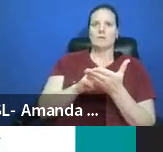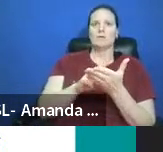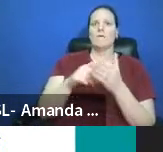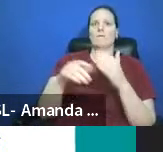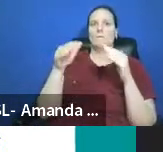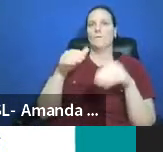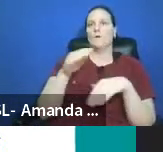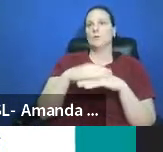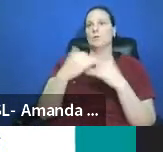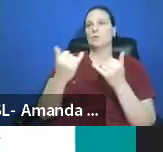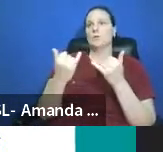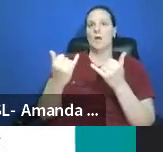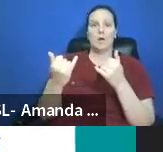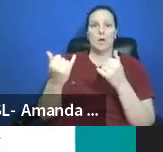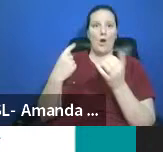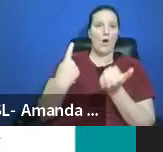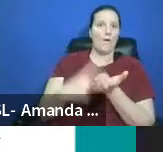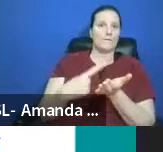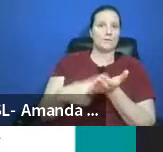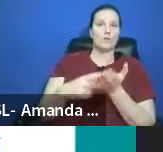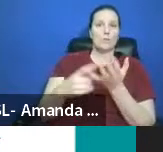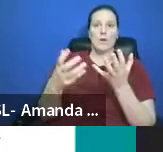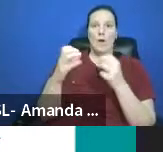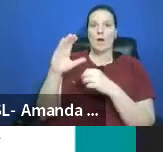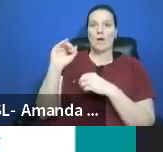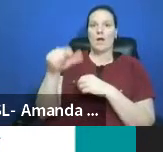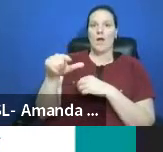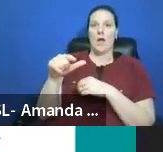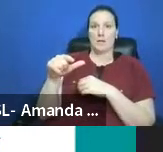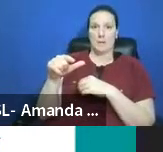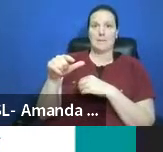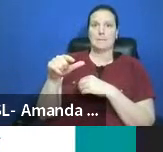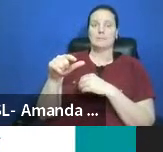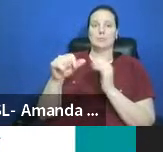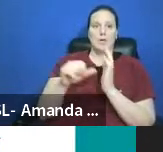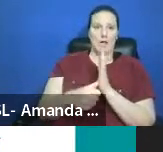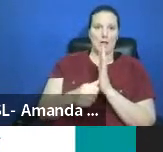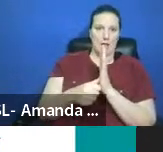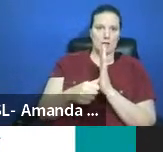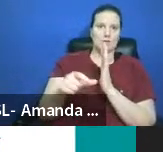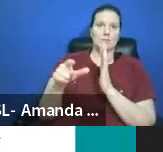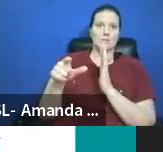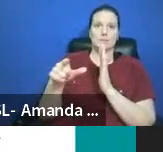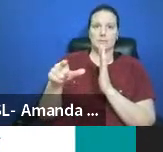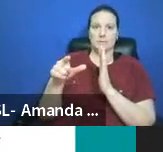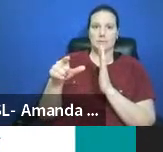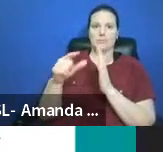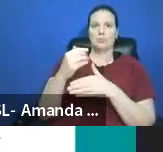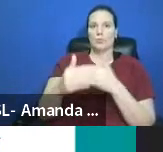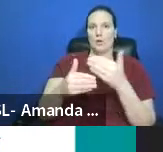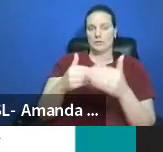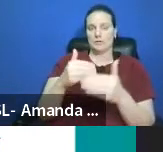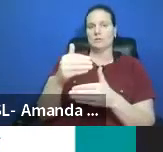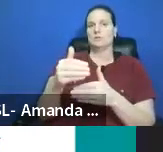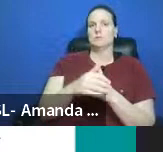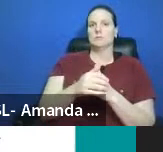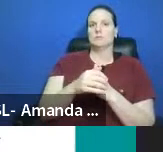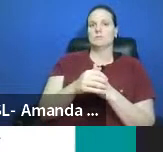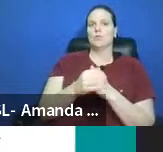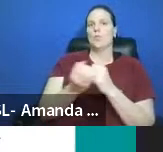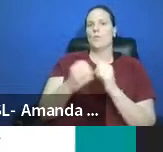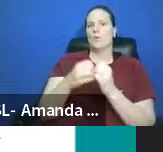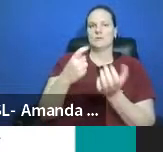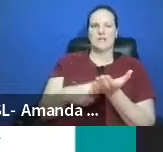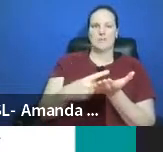focus of today's conversation is we really want CAG to highlight the process. And so we'll have more